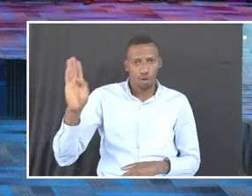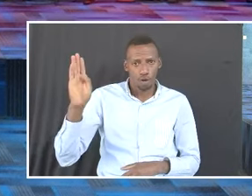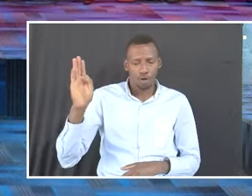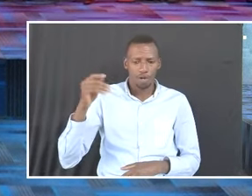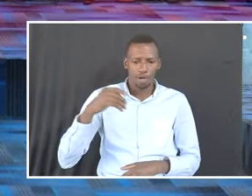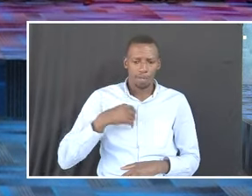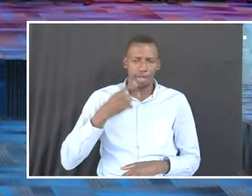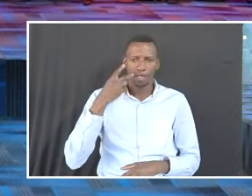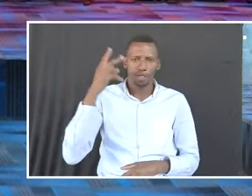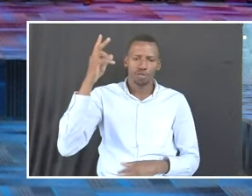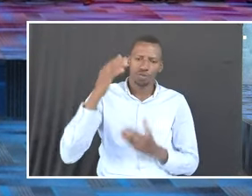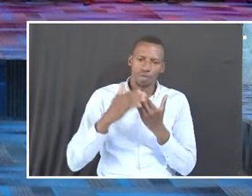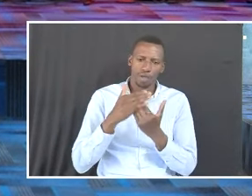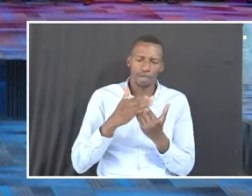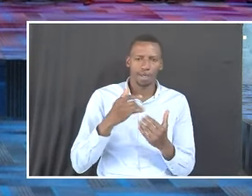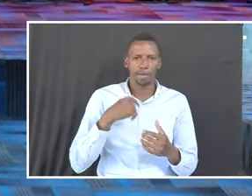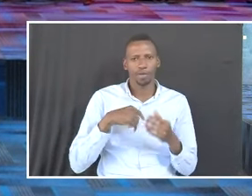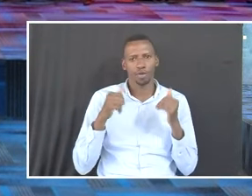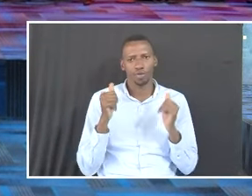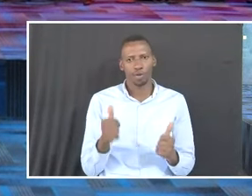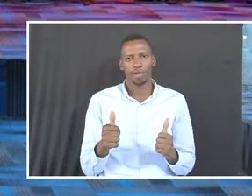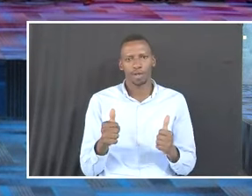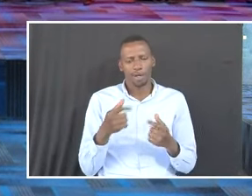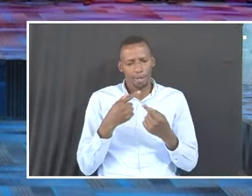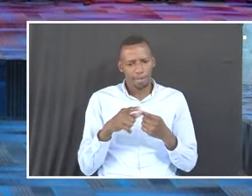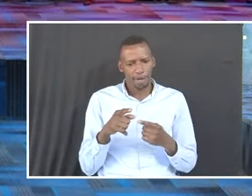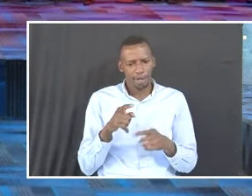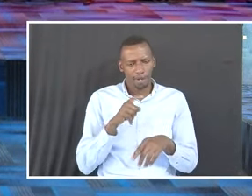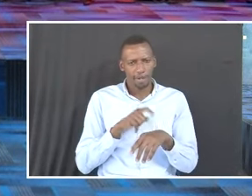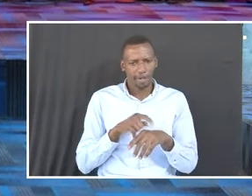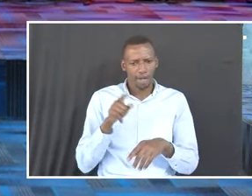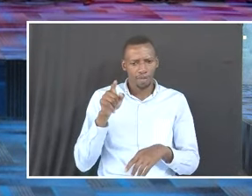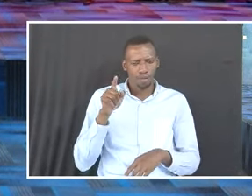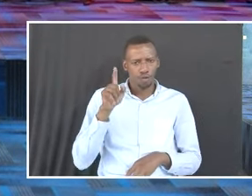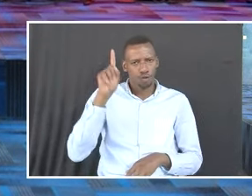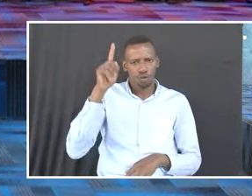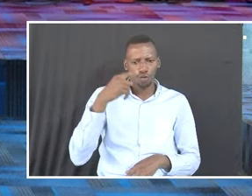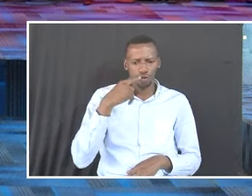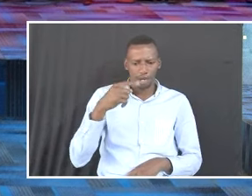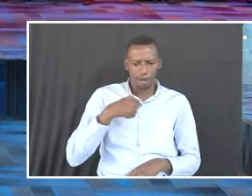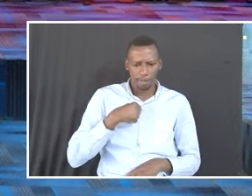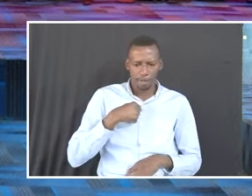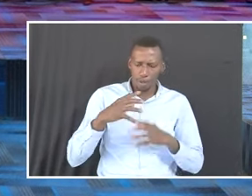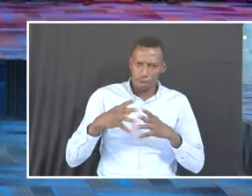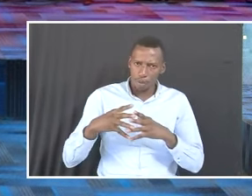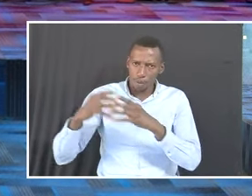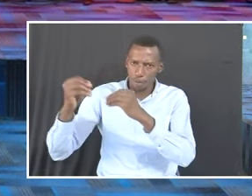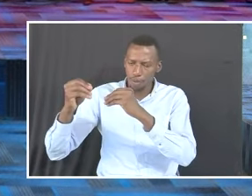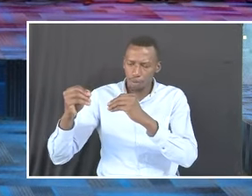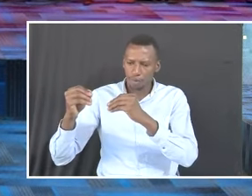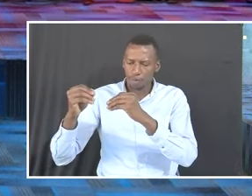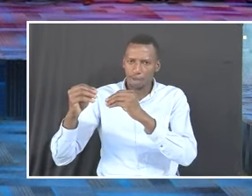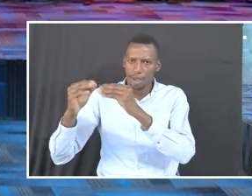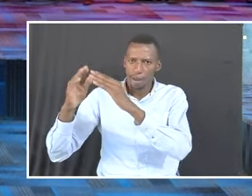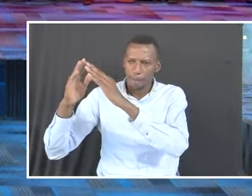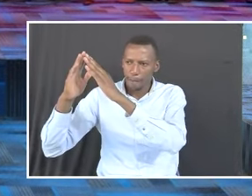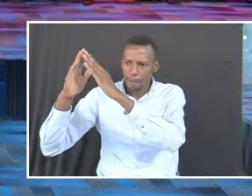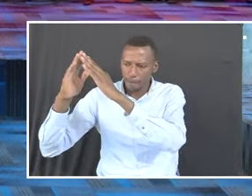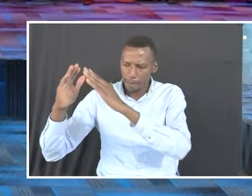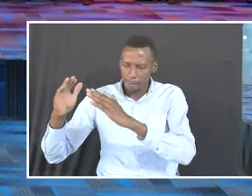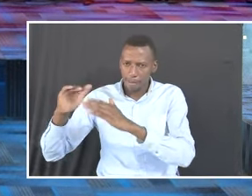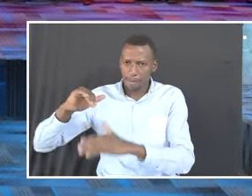your sight. But when you tell me to run to the mountain, I'm going to die. Leave me here.